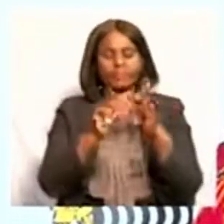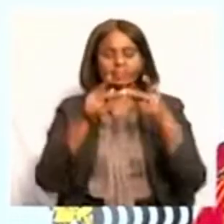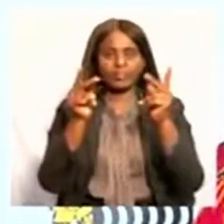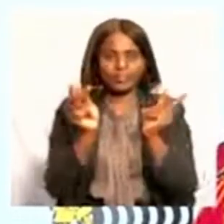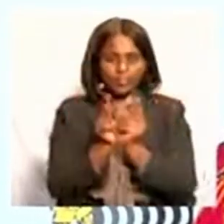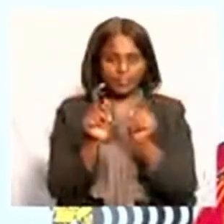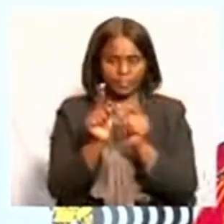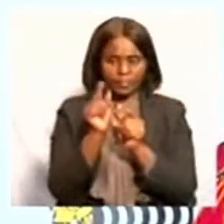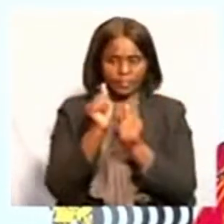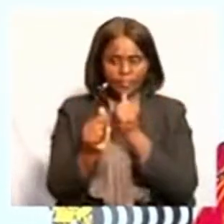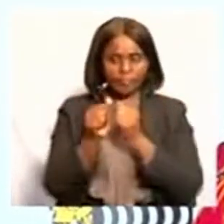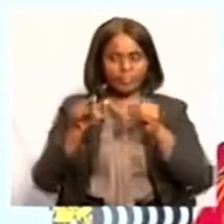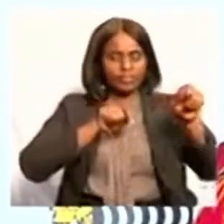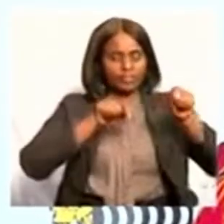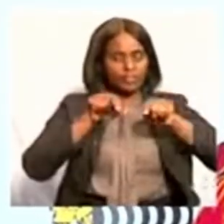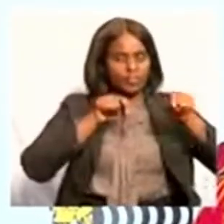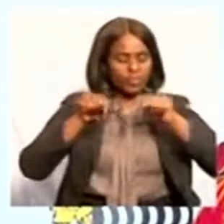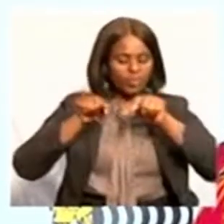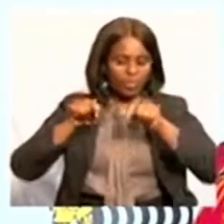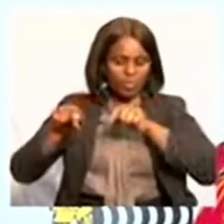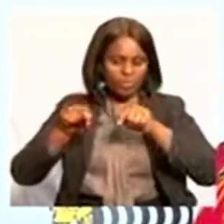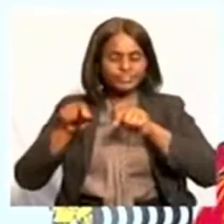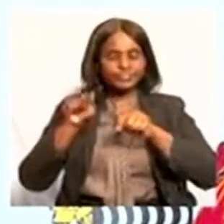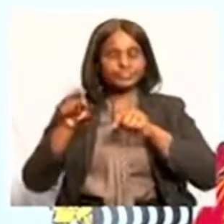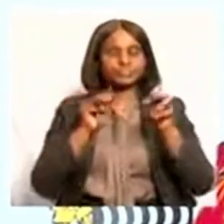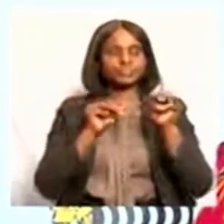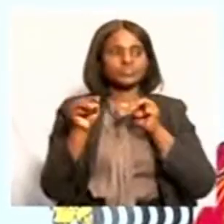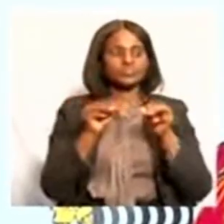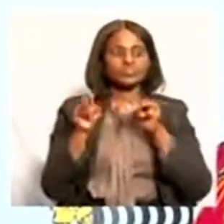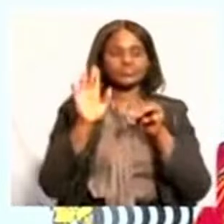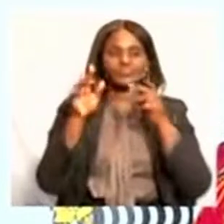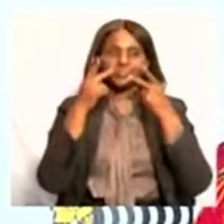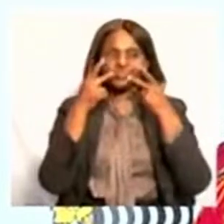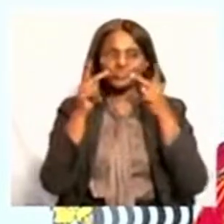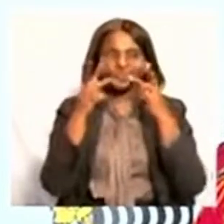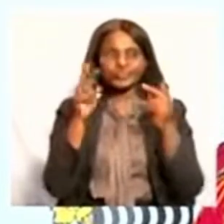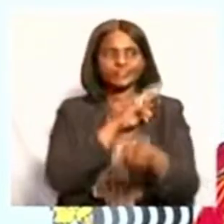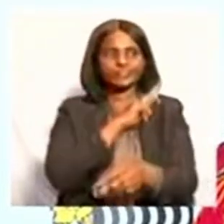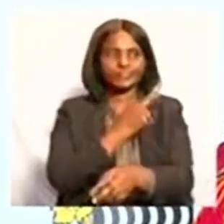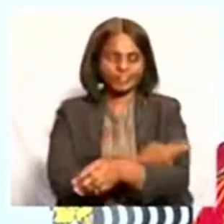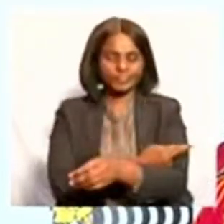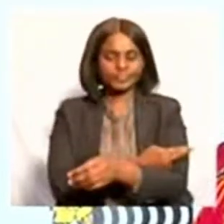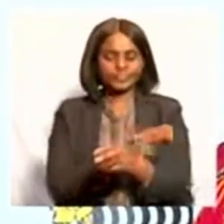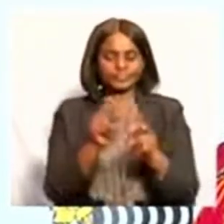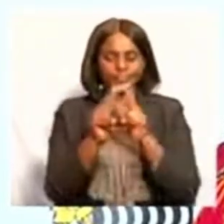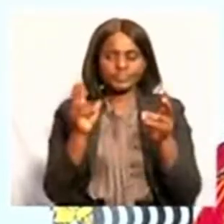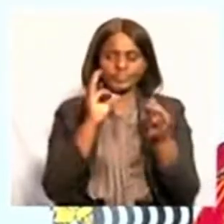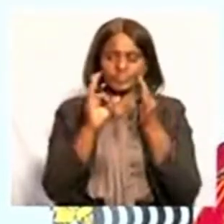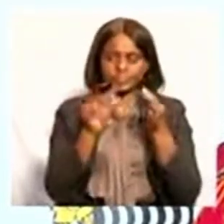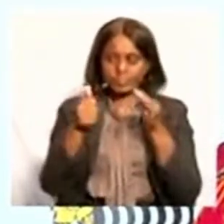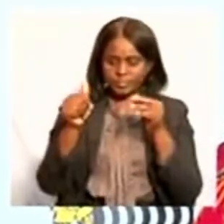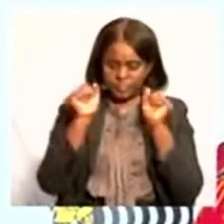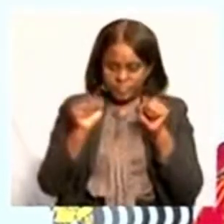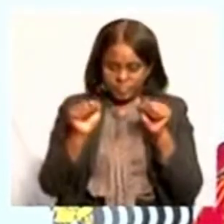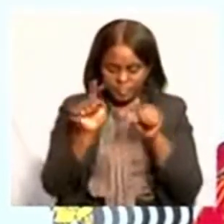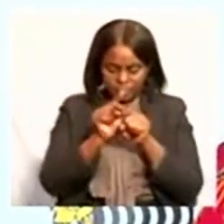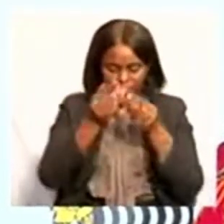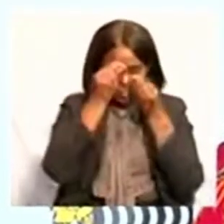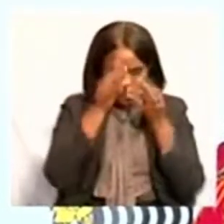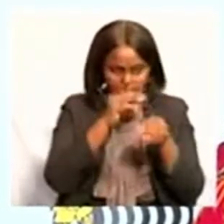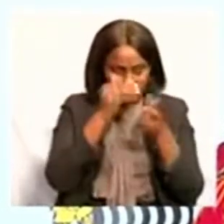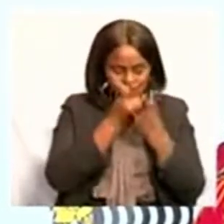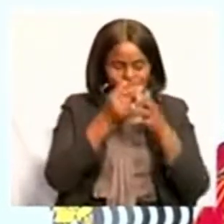to which govern the management of the public resources. So if they can adhere to